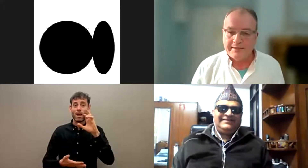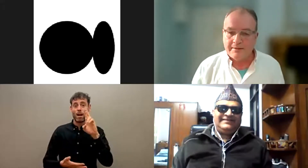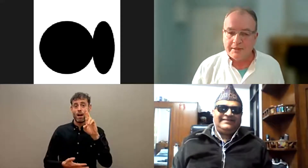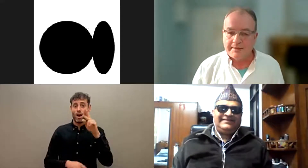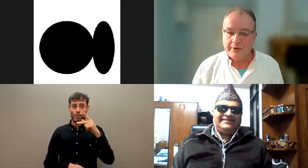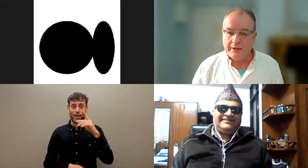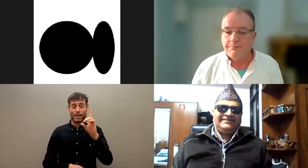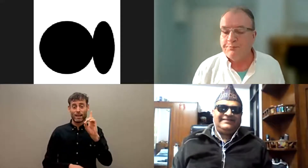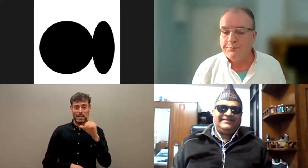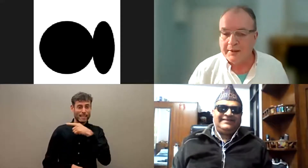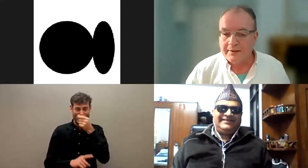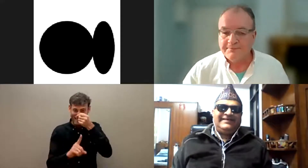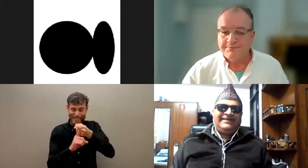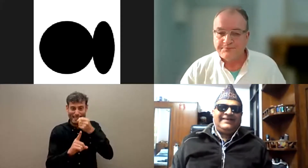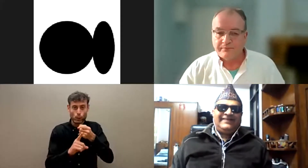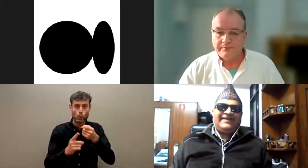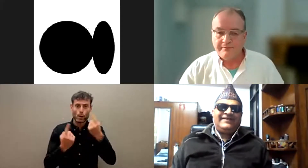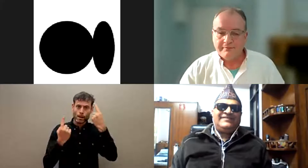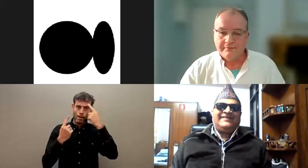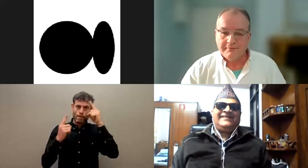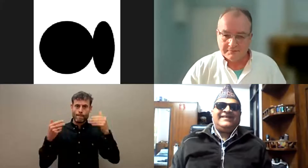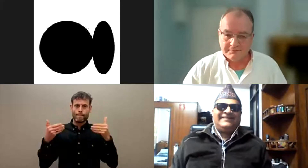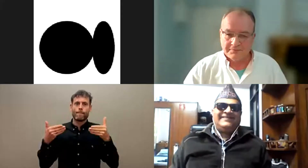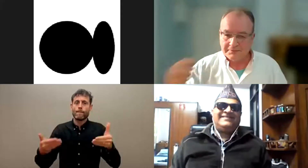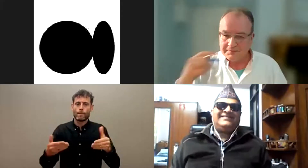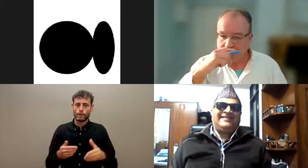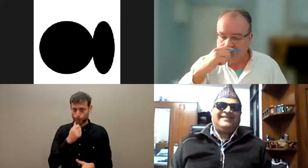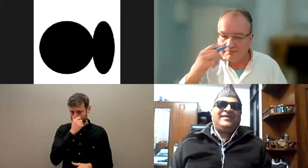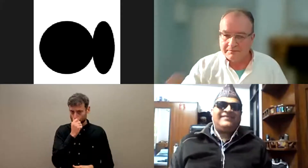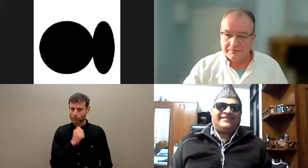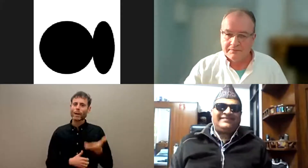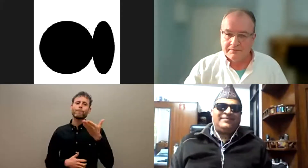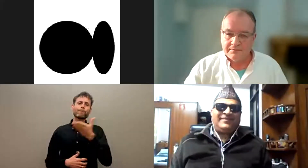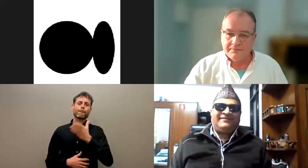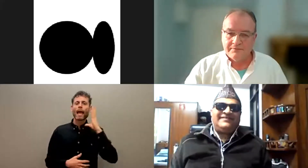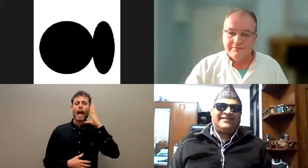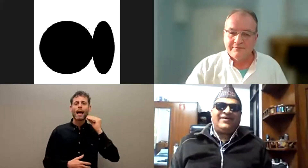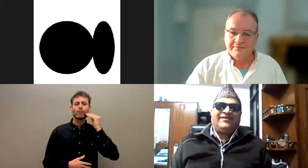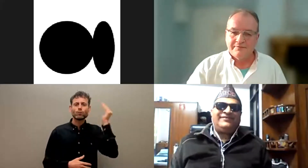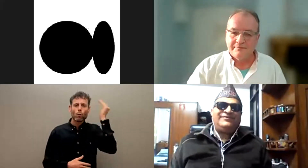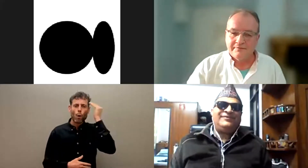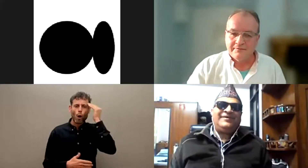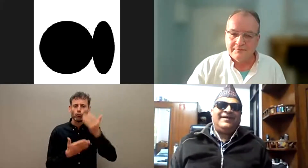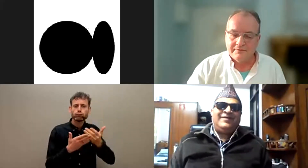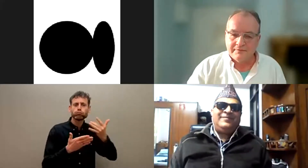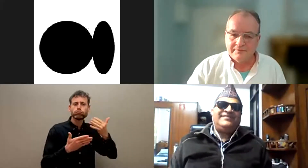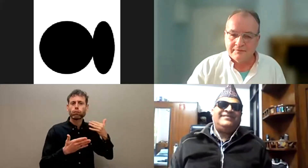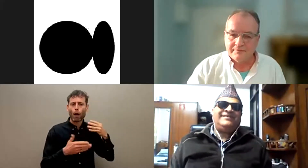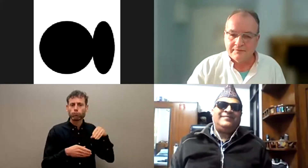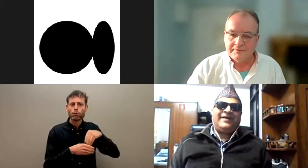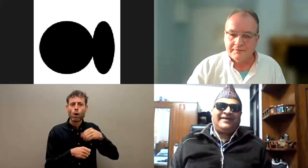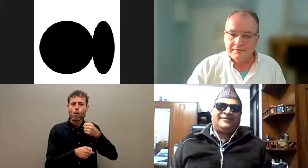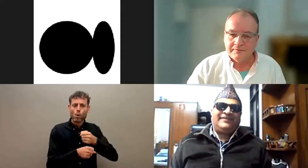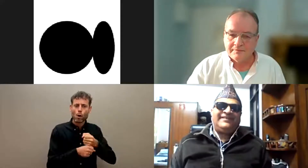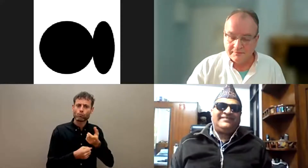of wisdom this morning. Thank you, Sam. This is indeed my great privilege and honor to present